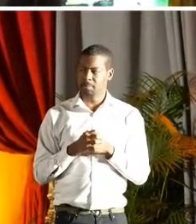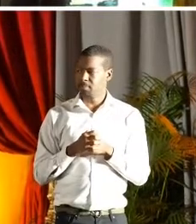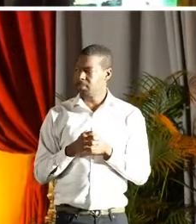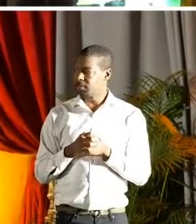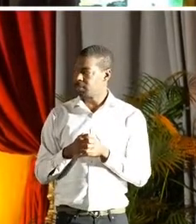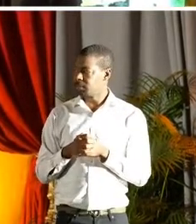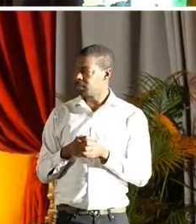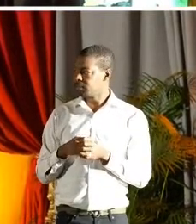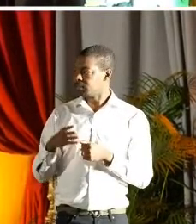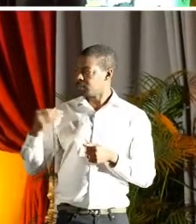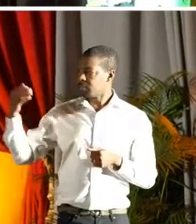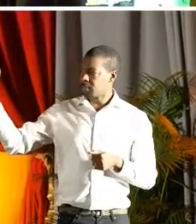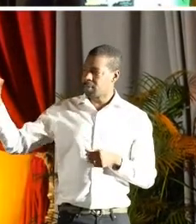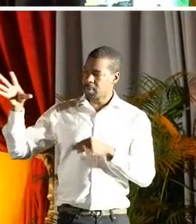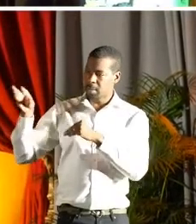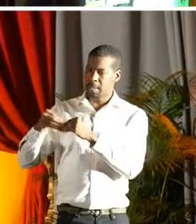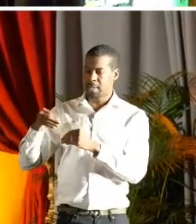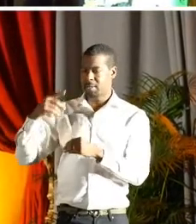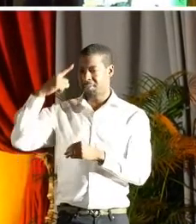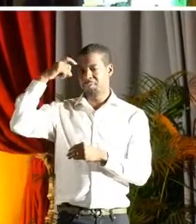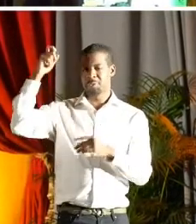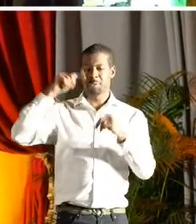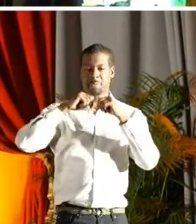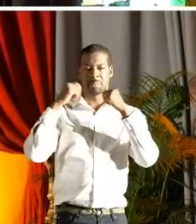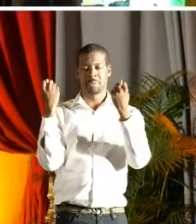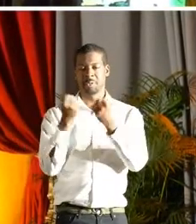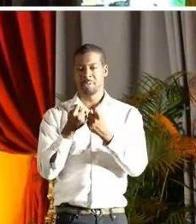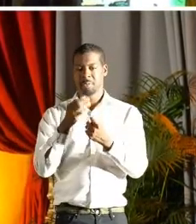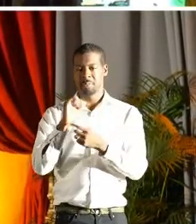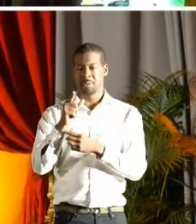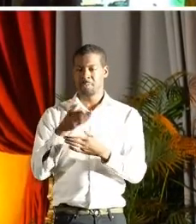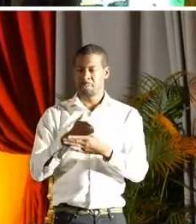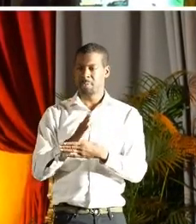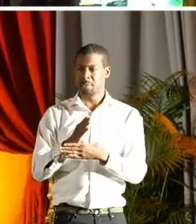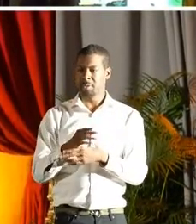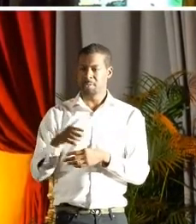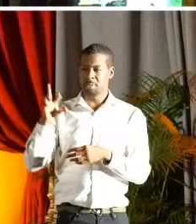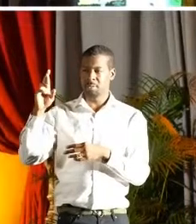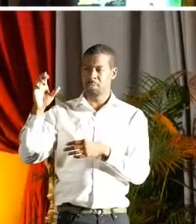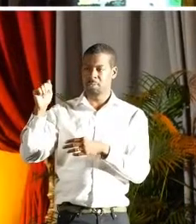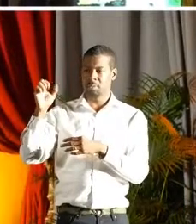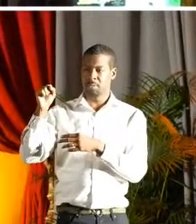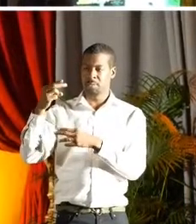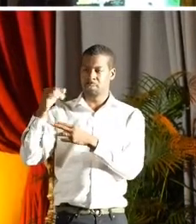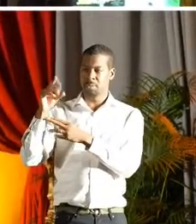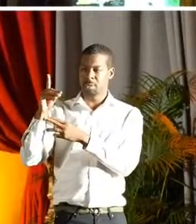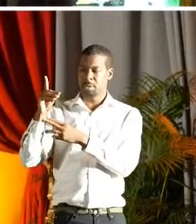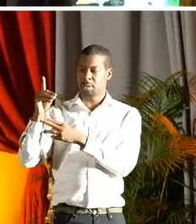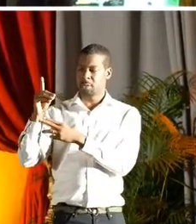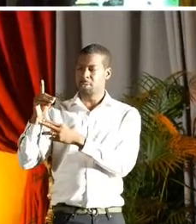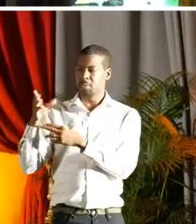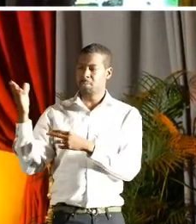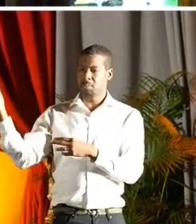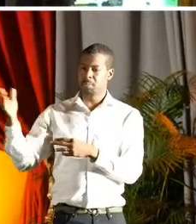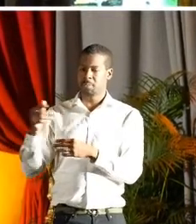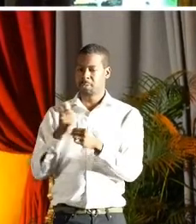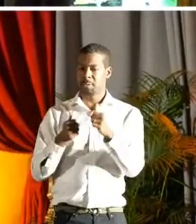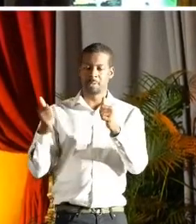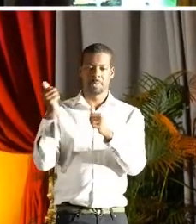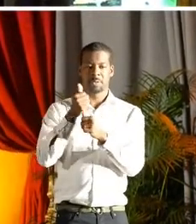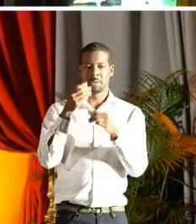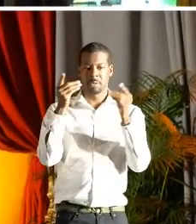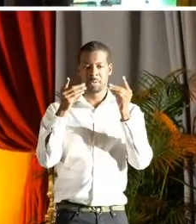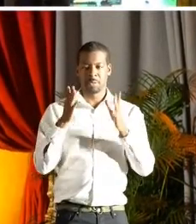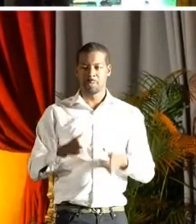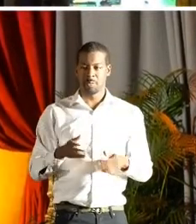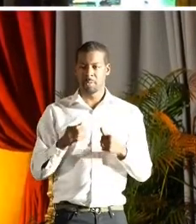The remaining member of this dream team, civil rights panel, is Rashad Robinson. He is the executive